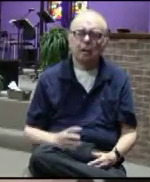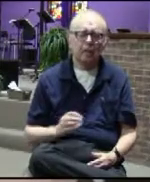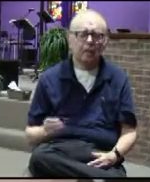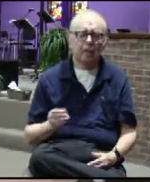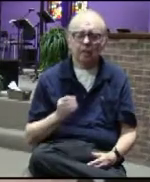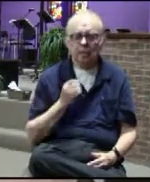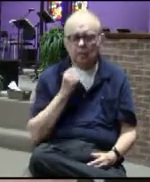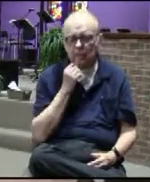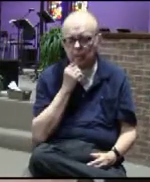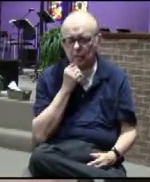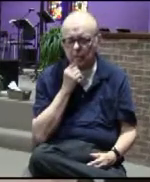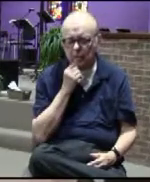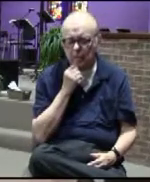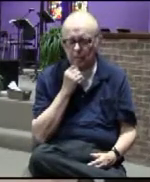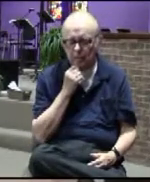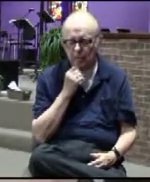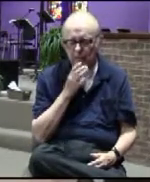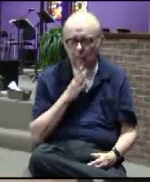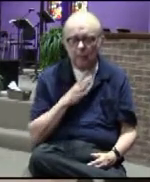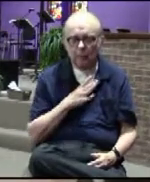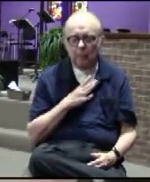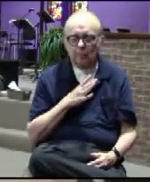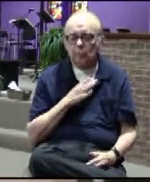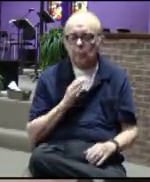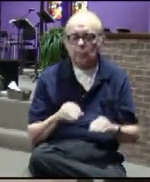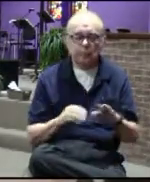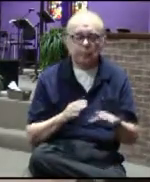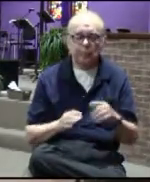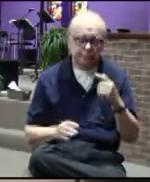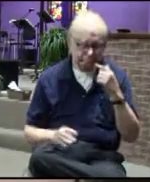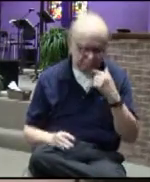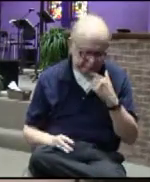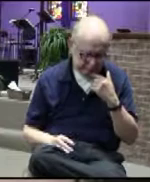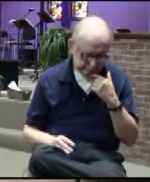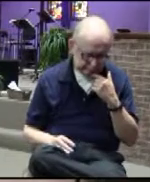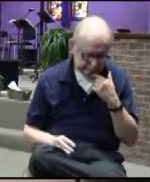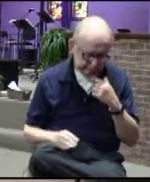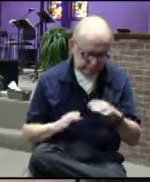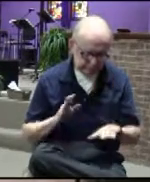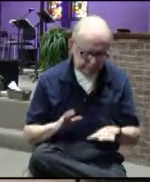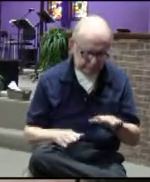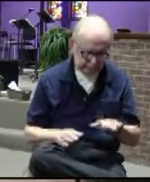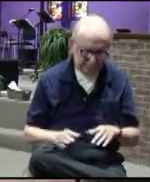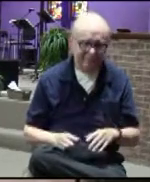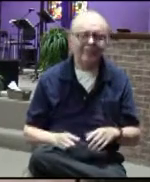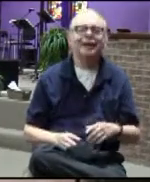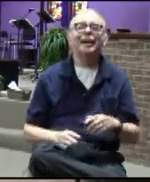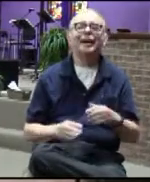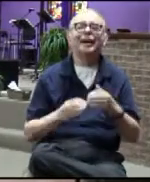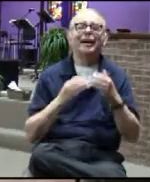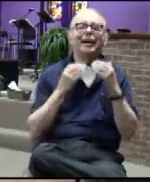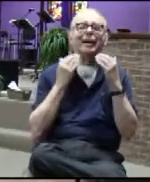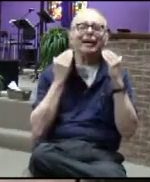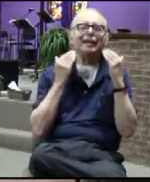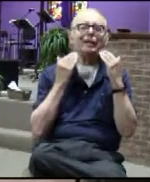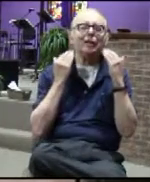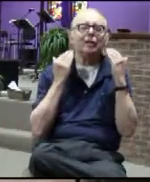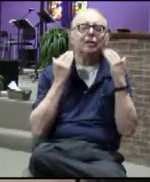she no longer walks around with her head down but now she walks around with a smile on her face